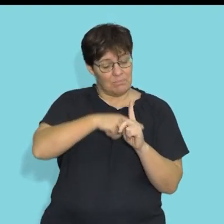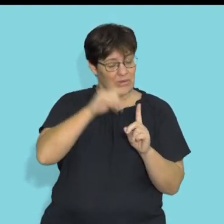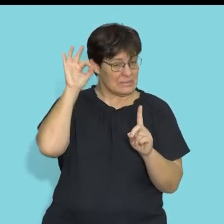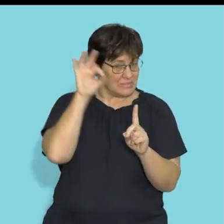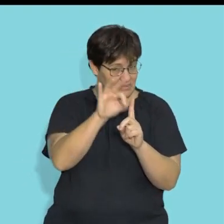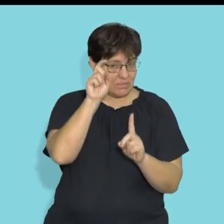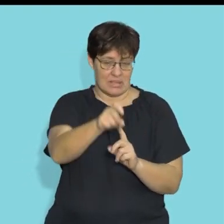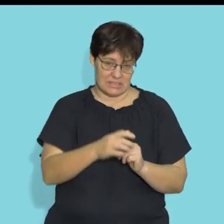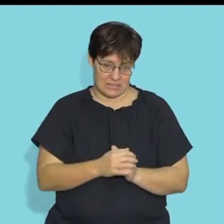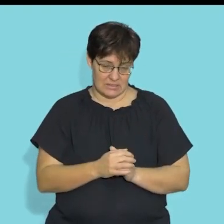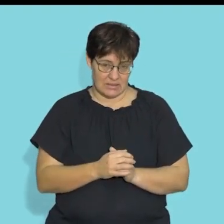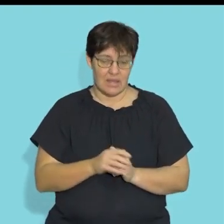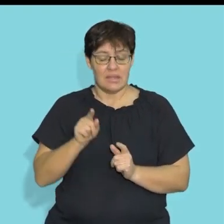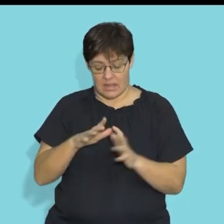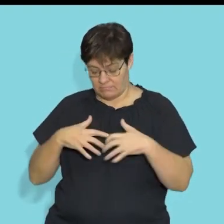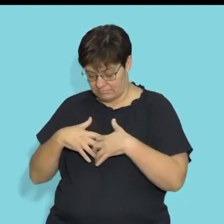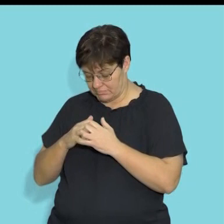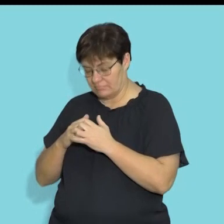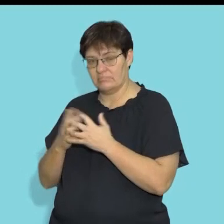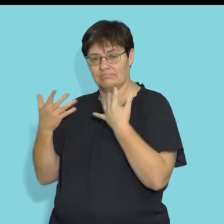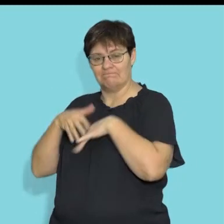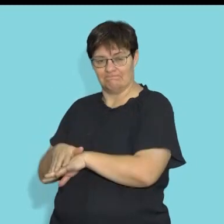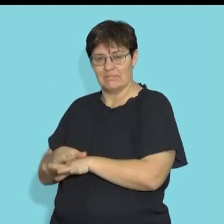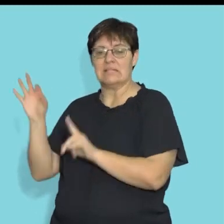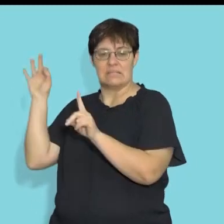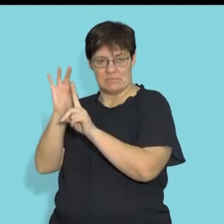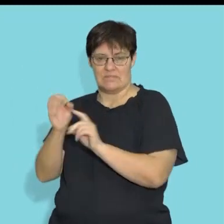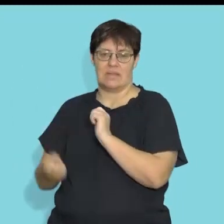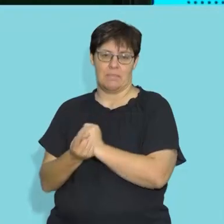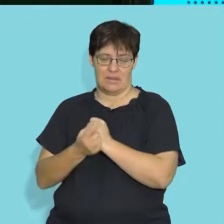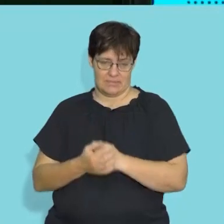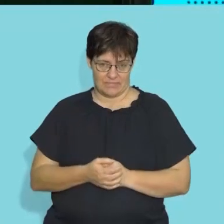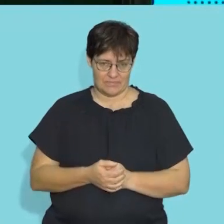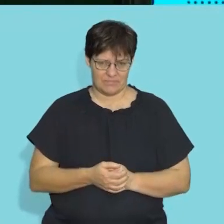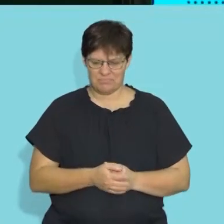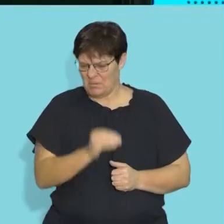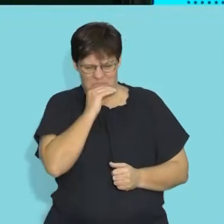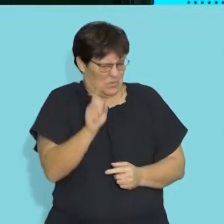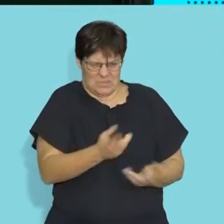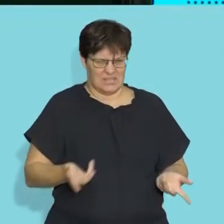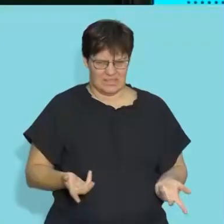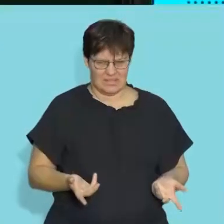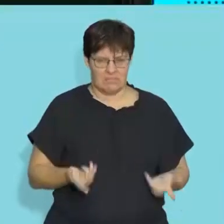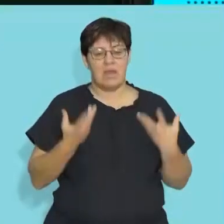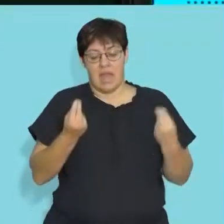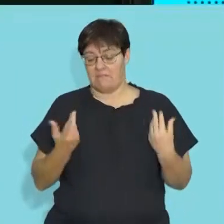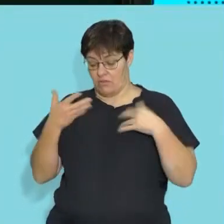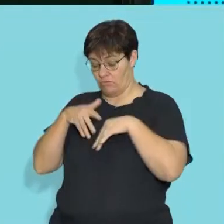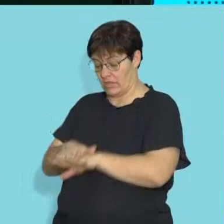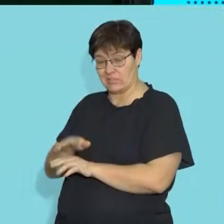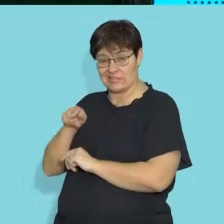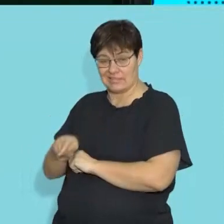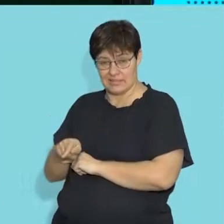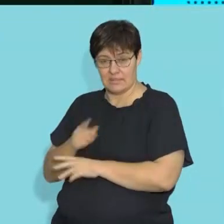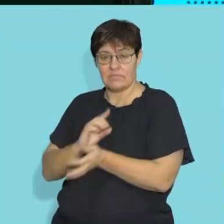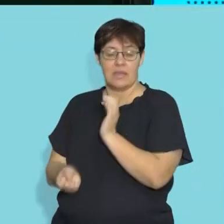a specific reaction. So what do we actually say there? Say, for instance, we have a reaction, and this reaction